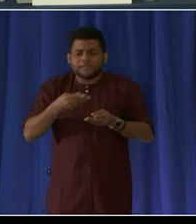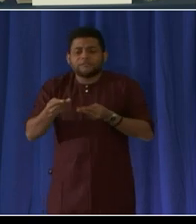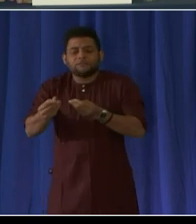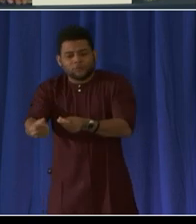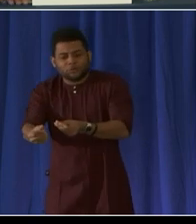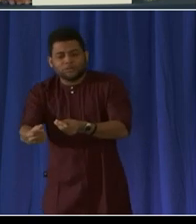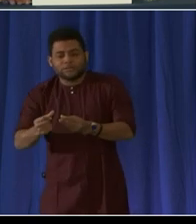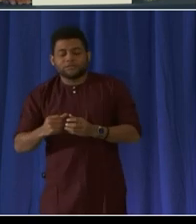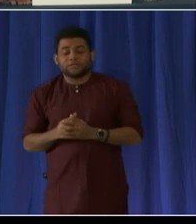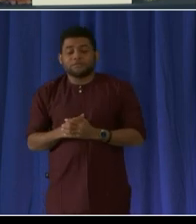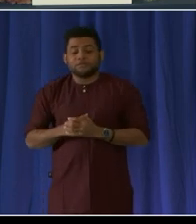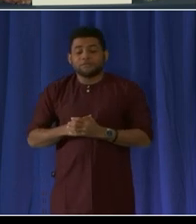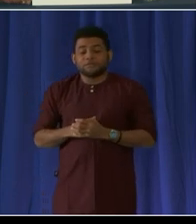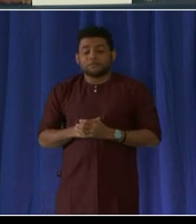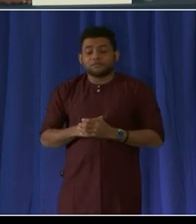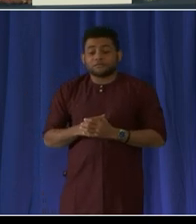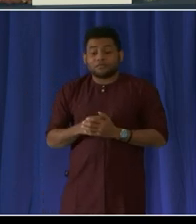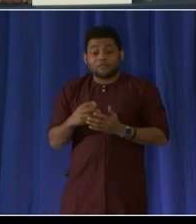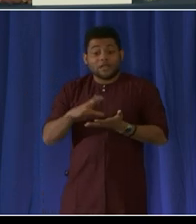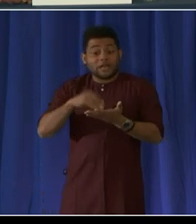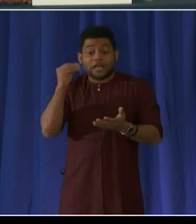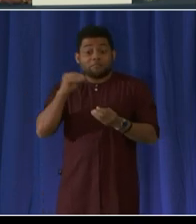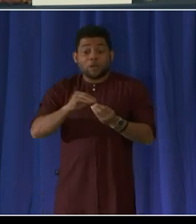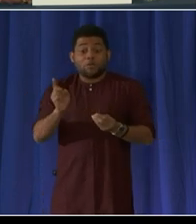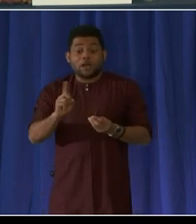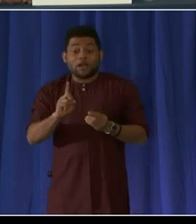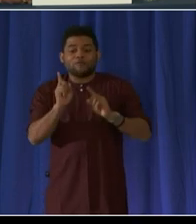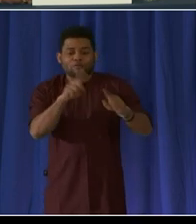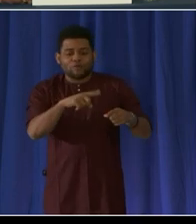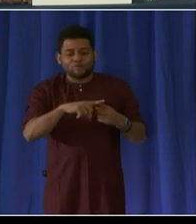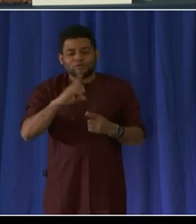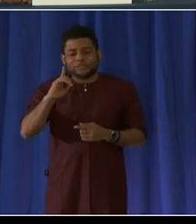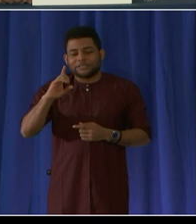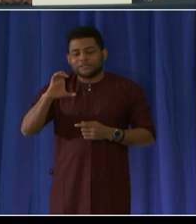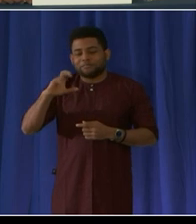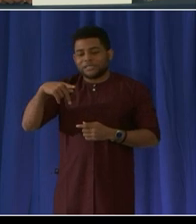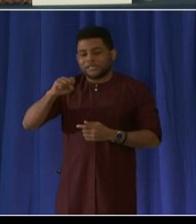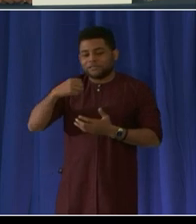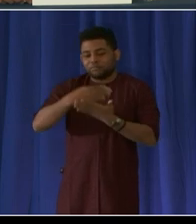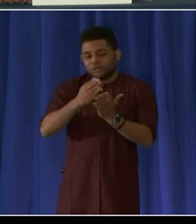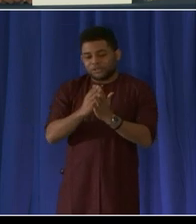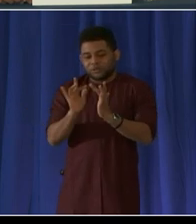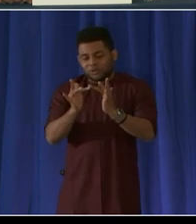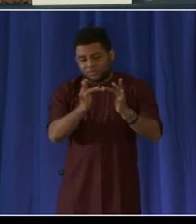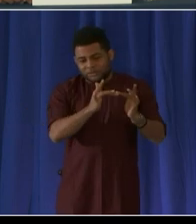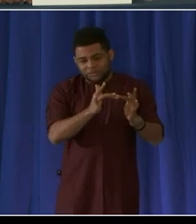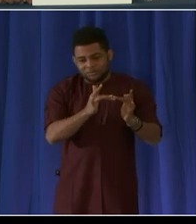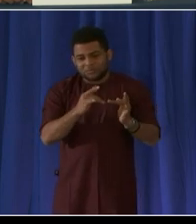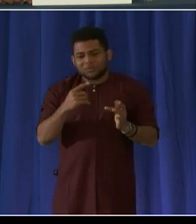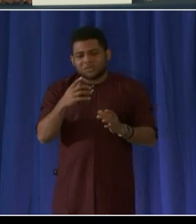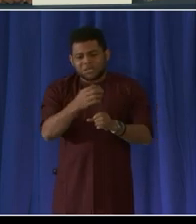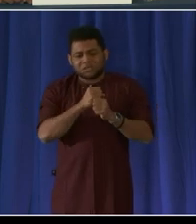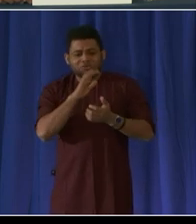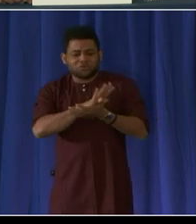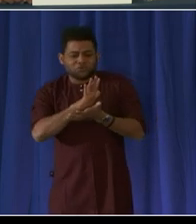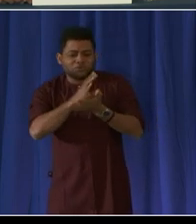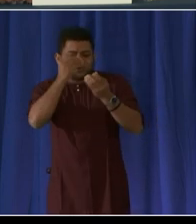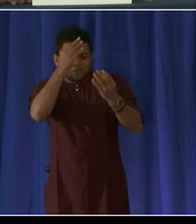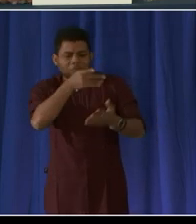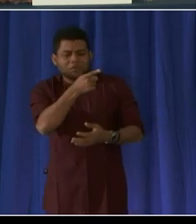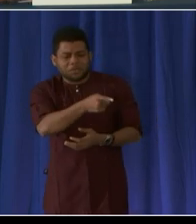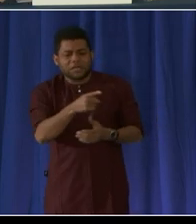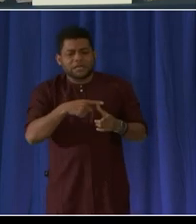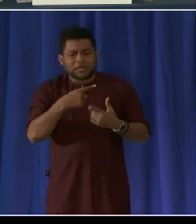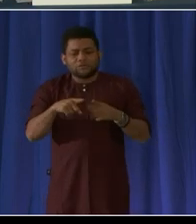efficiently. Again, you can learn more by going to the DCPS budget website to get school information and the